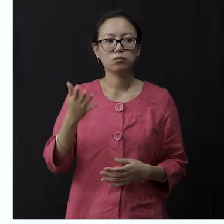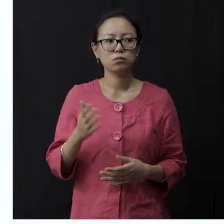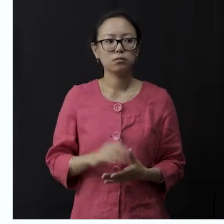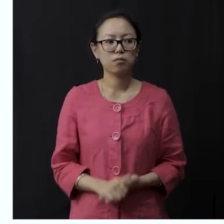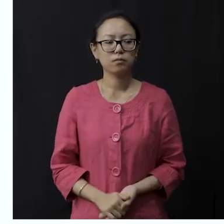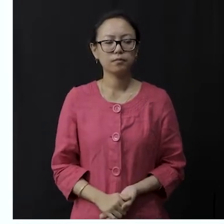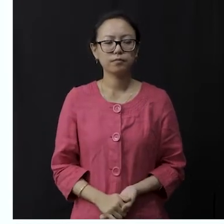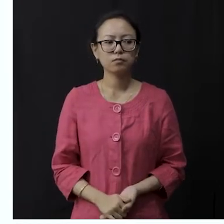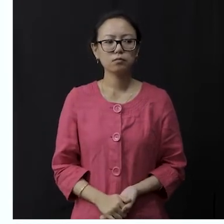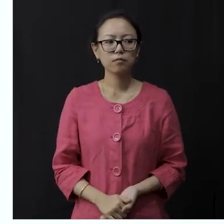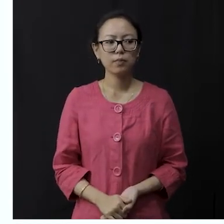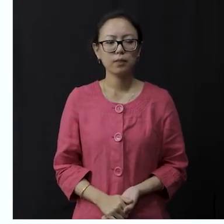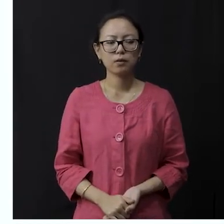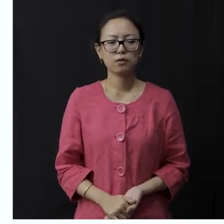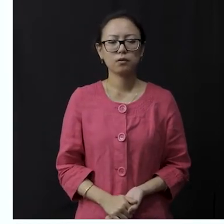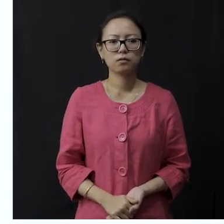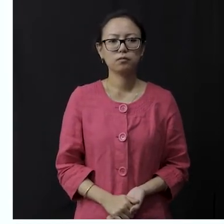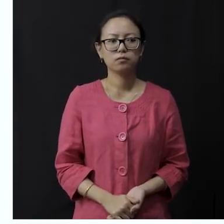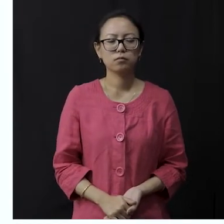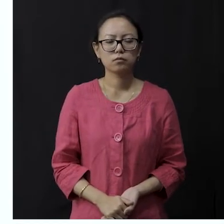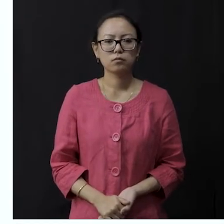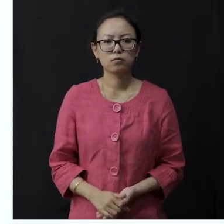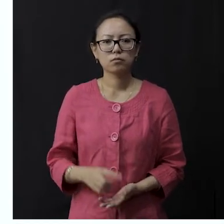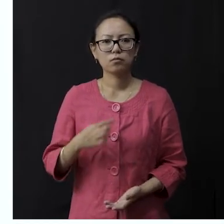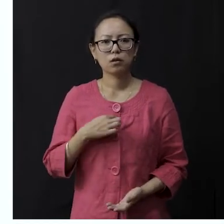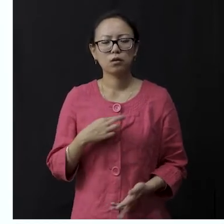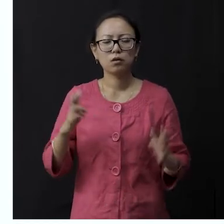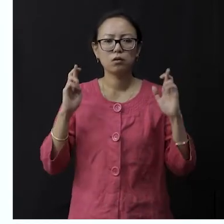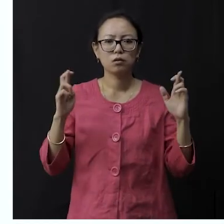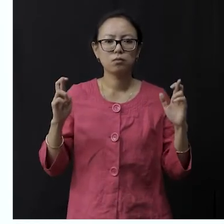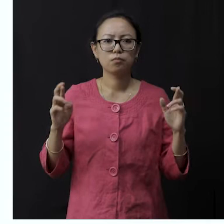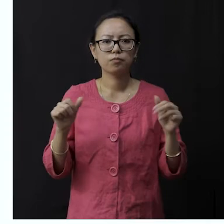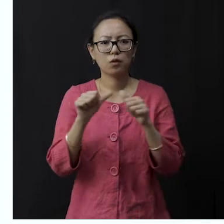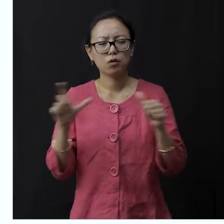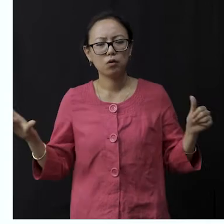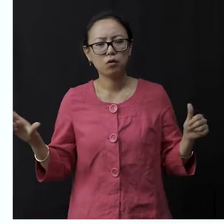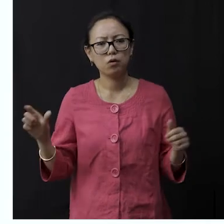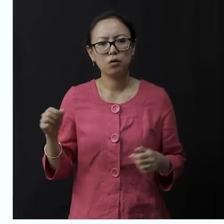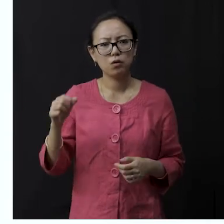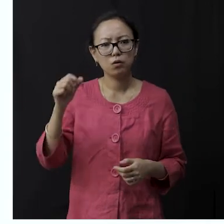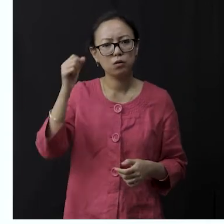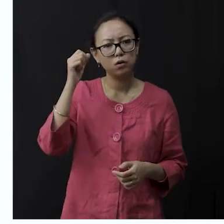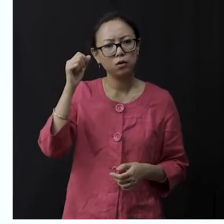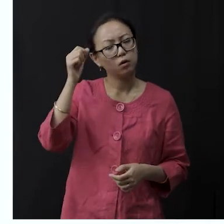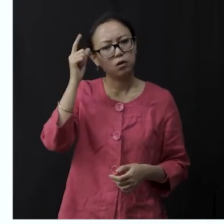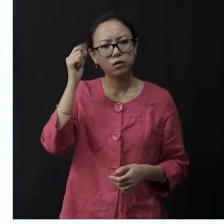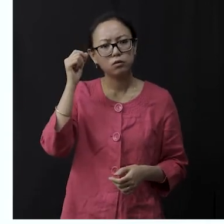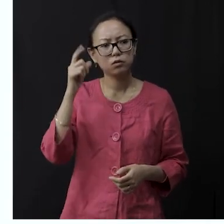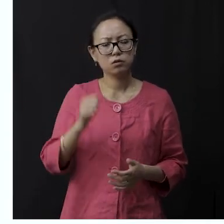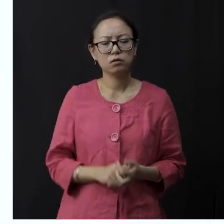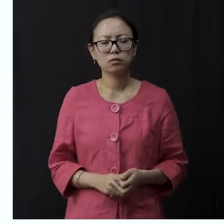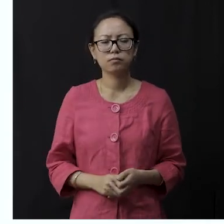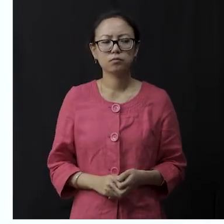Now we will, after I hope you all have understood what the poem is all about. This poem is about a